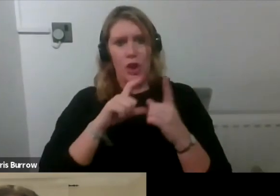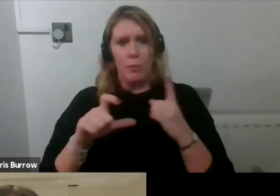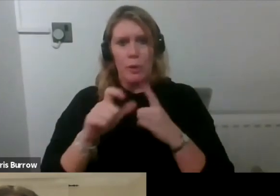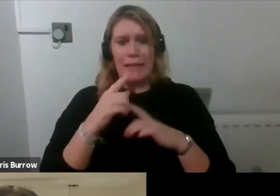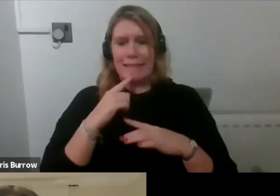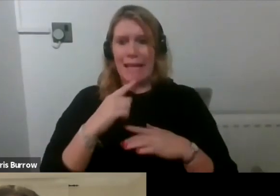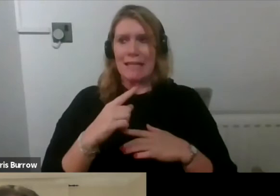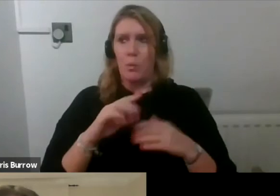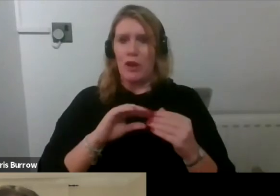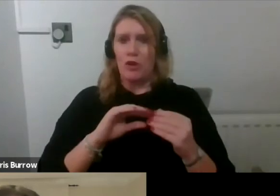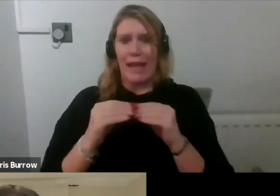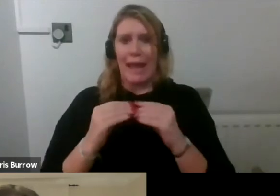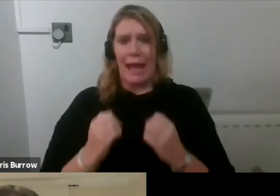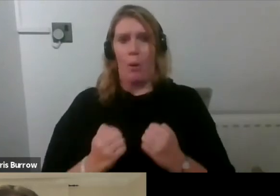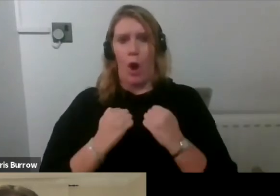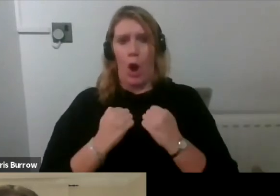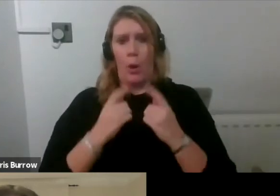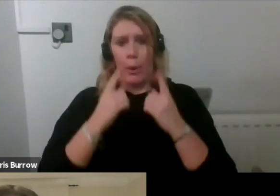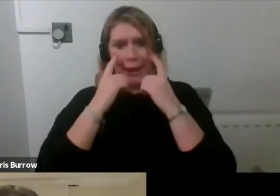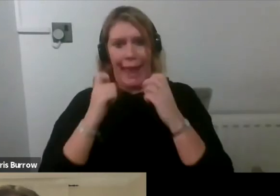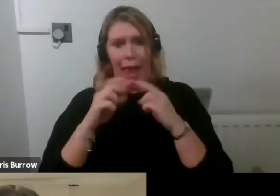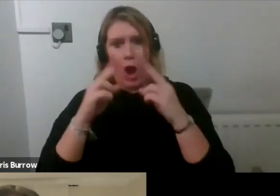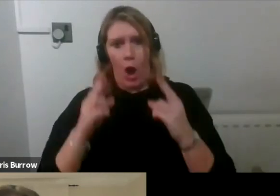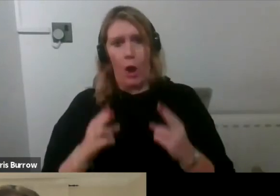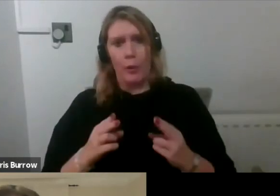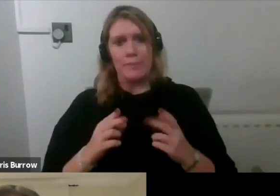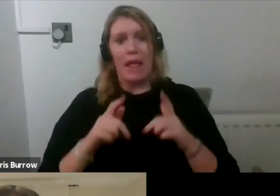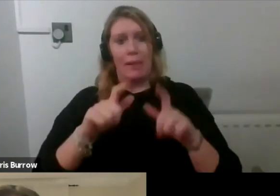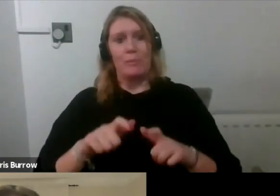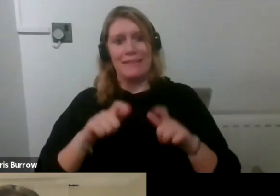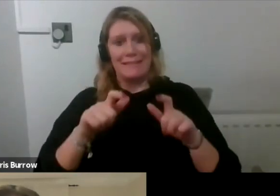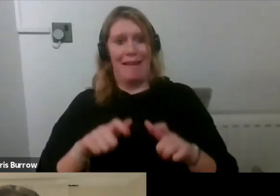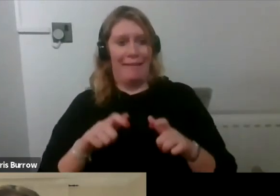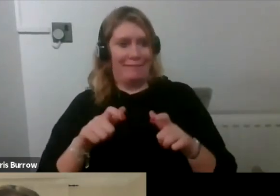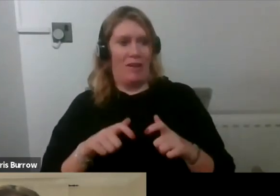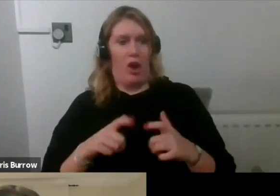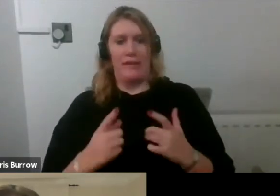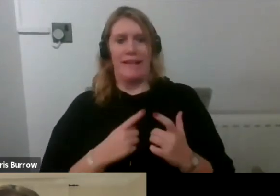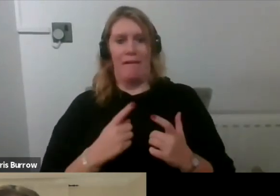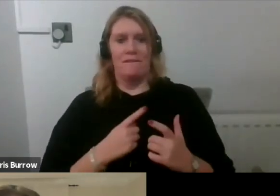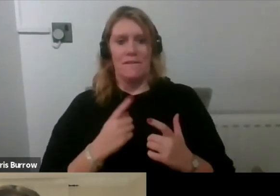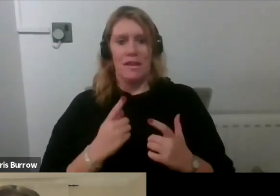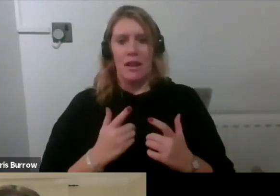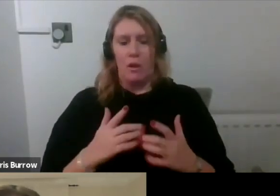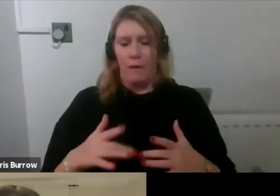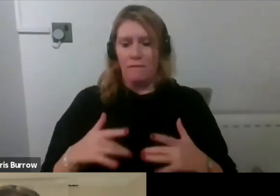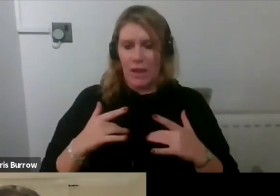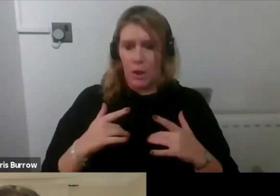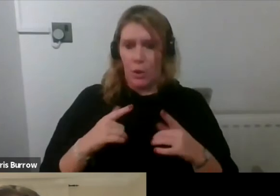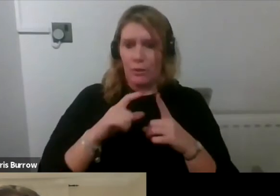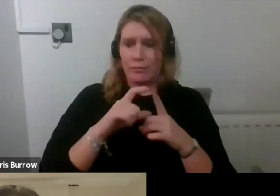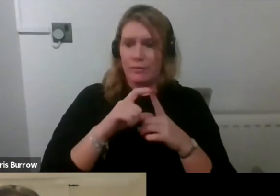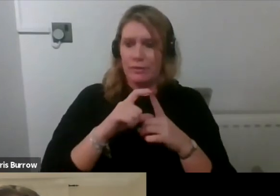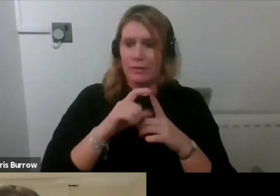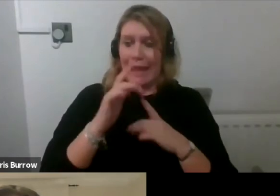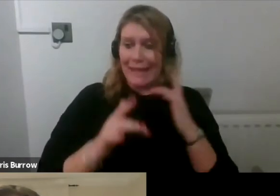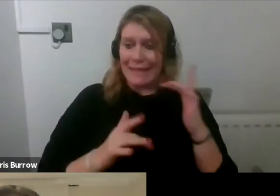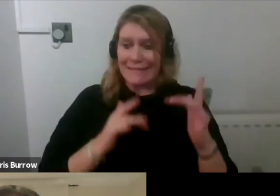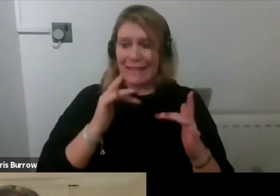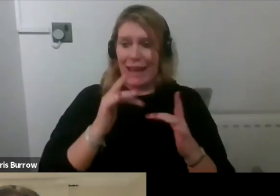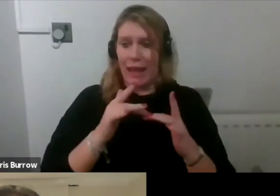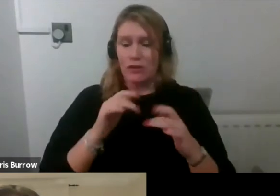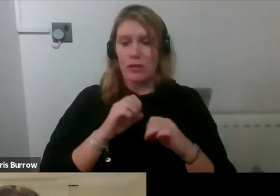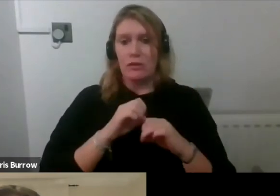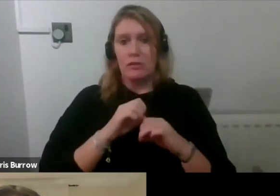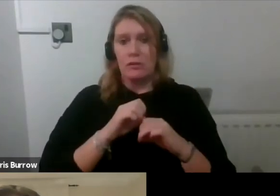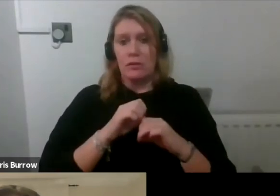stay in them. So, if anything, for me, what I find the kind of digital revolution has done has suddenly provided